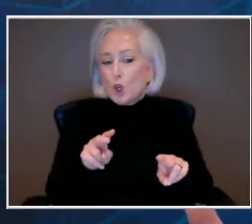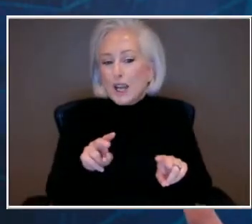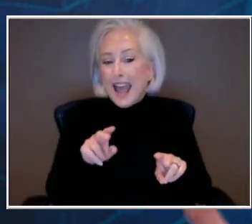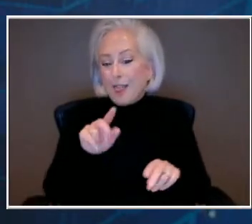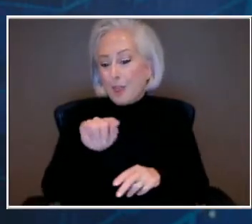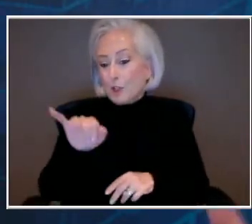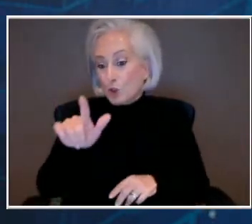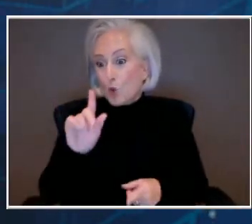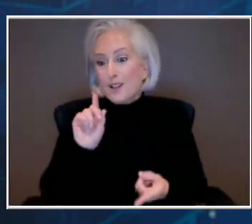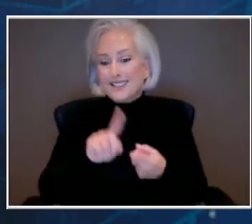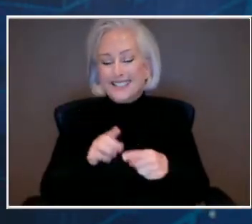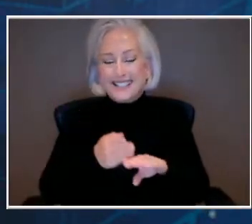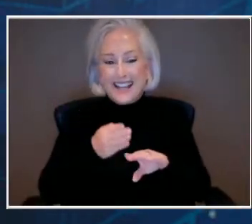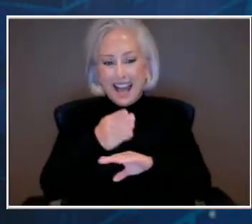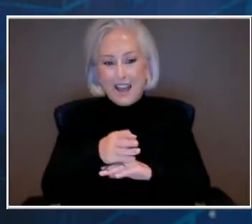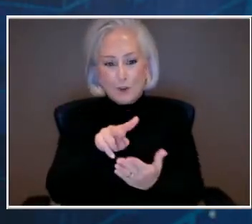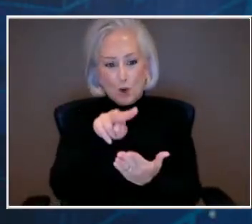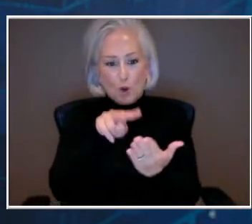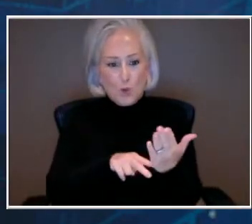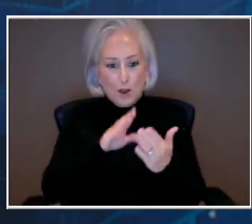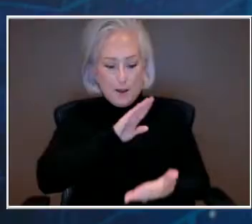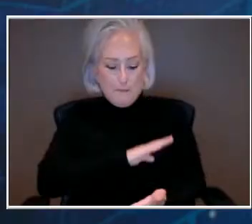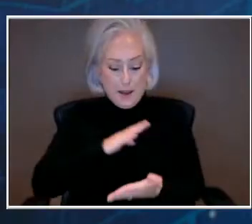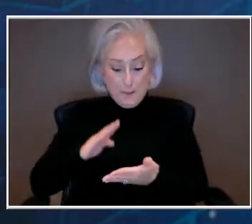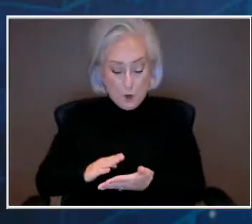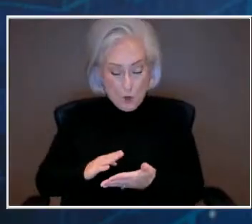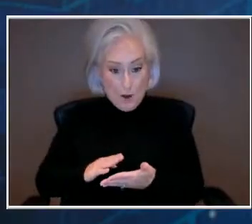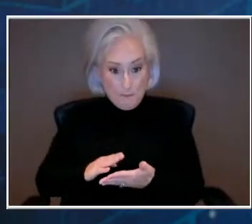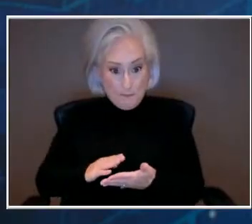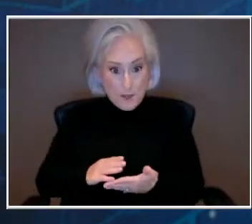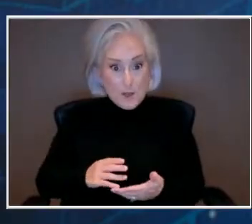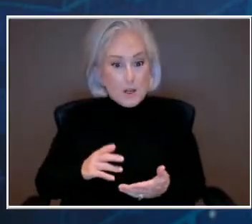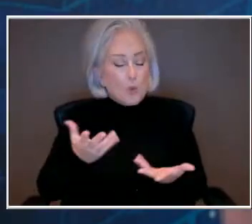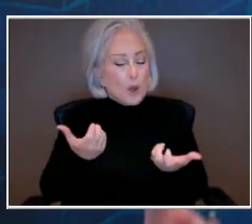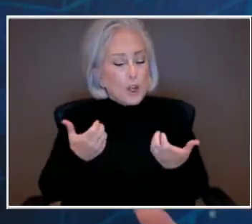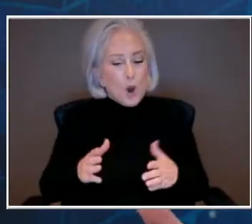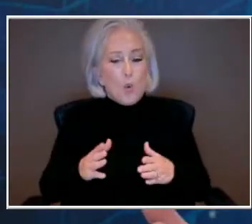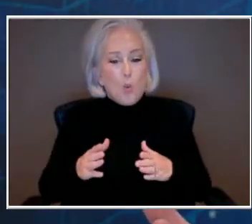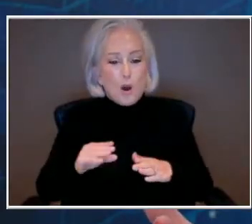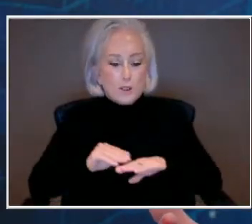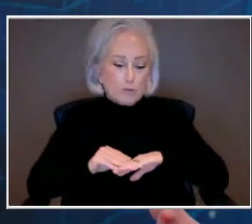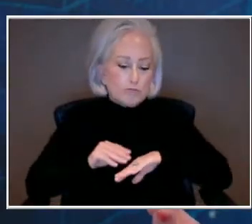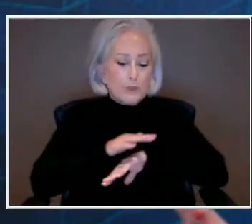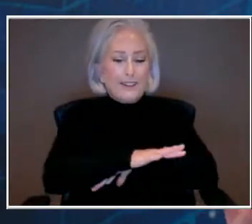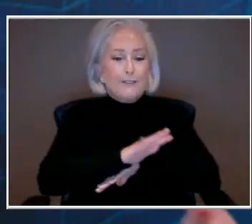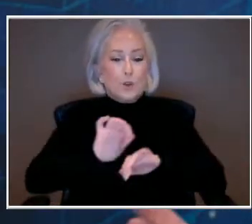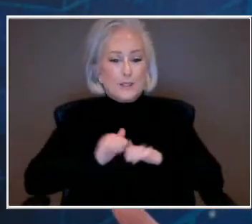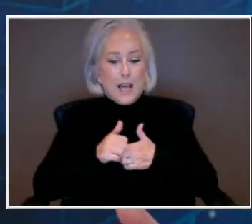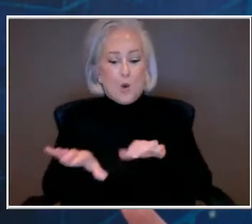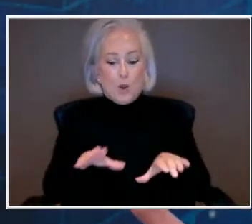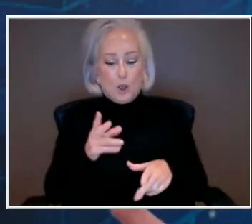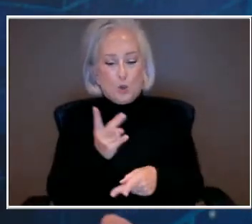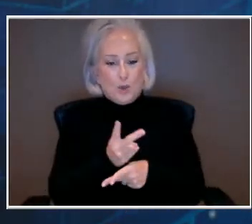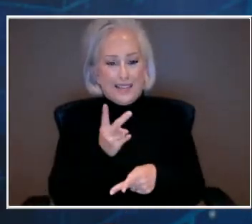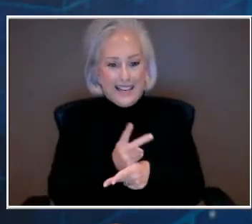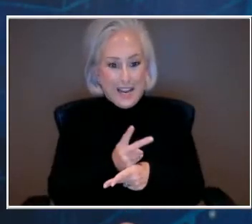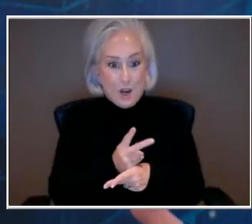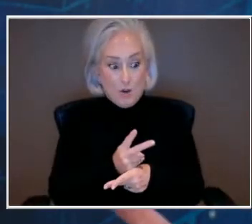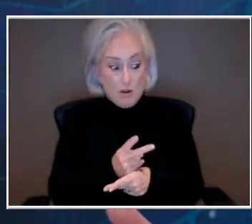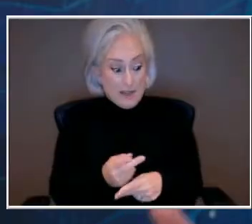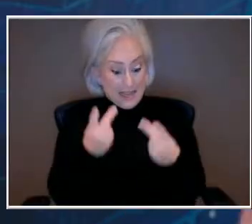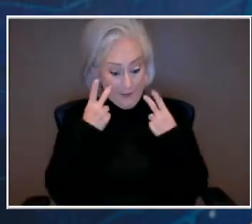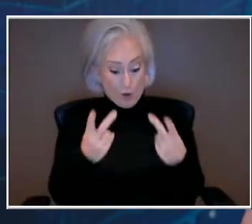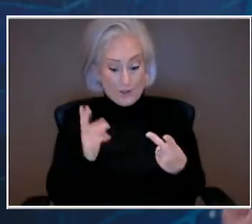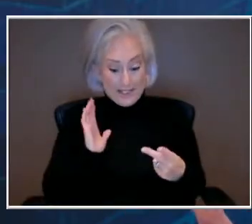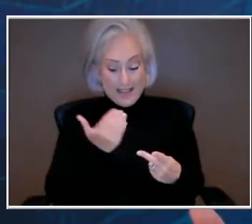doing research, we don't want it to influence the way that we provide care. And if you look at our patients who are, you know, complex, a lot